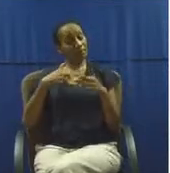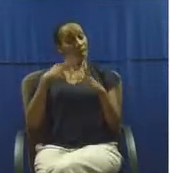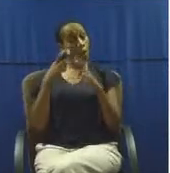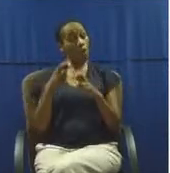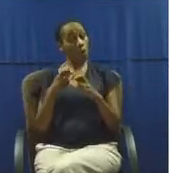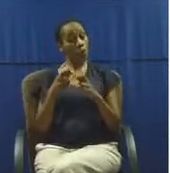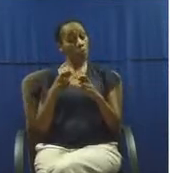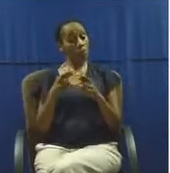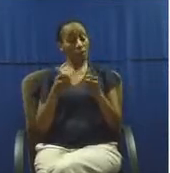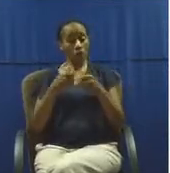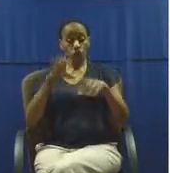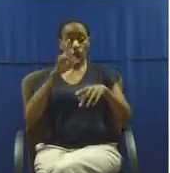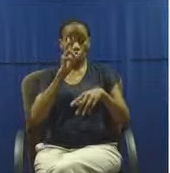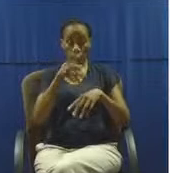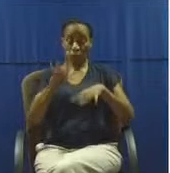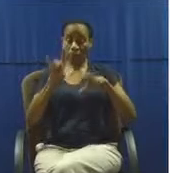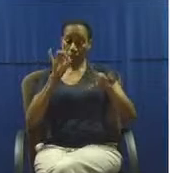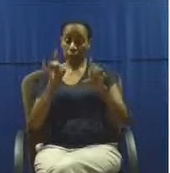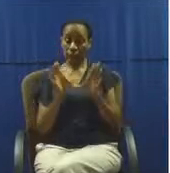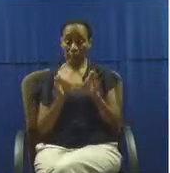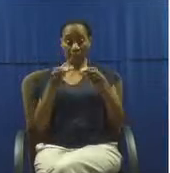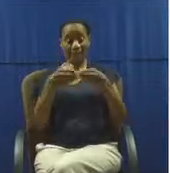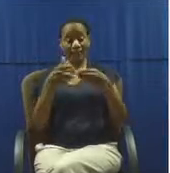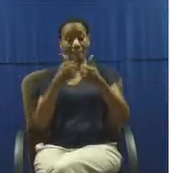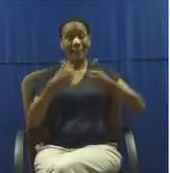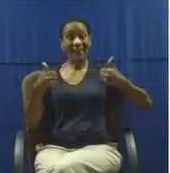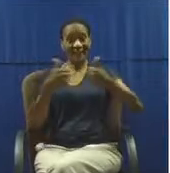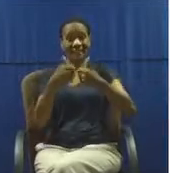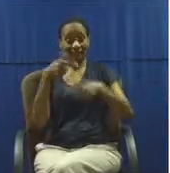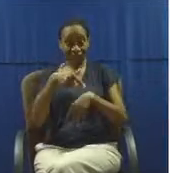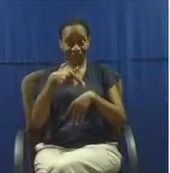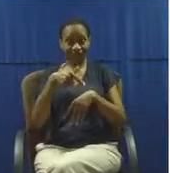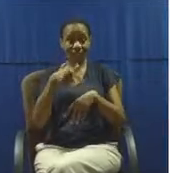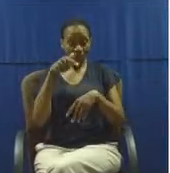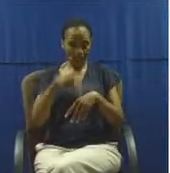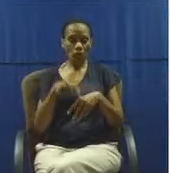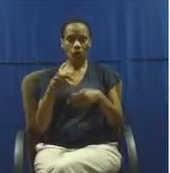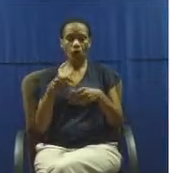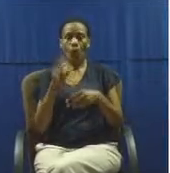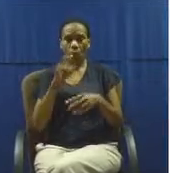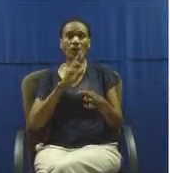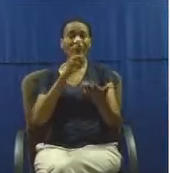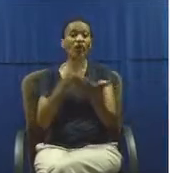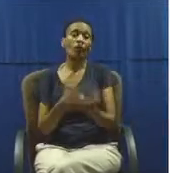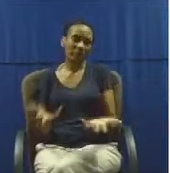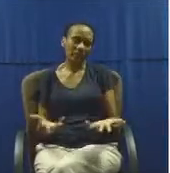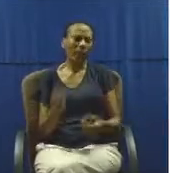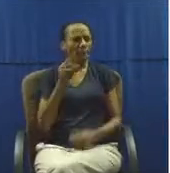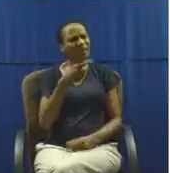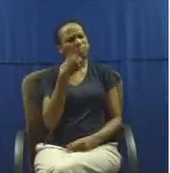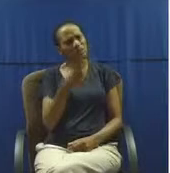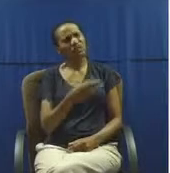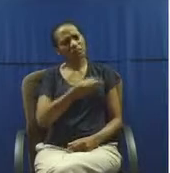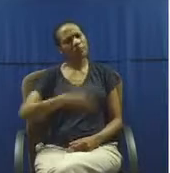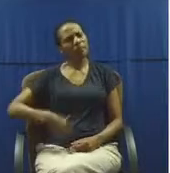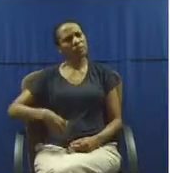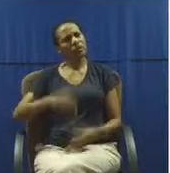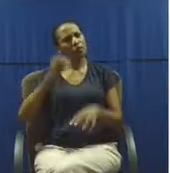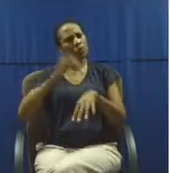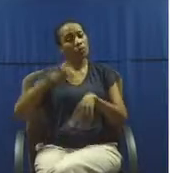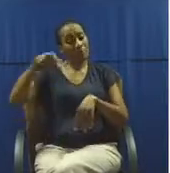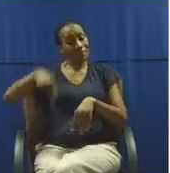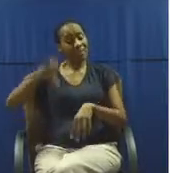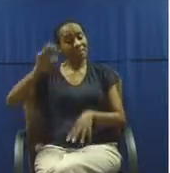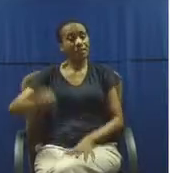a panel of experts making recommendations, because, Honourable President, part of the problem in crime in South